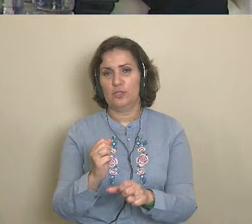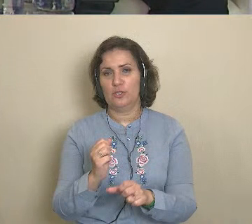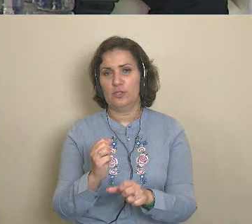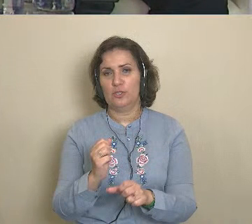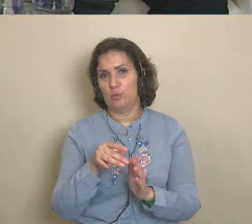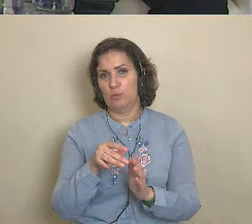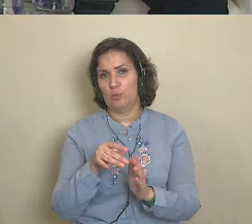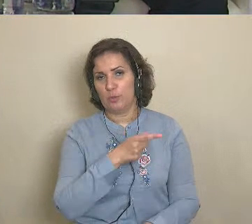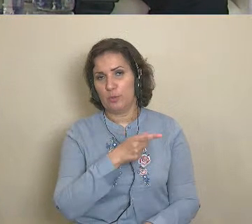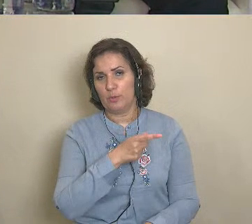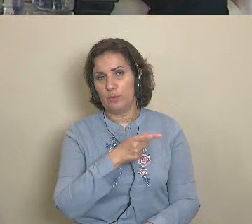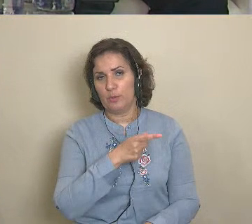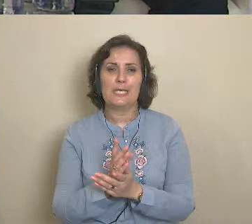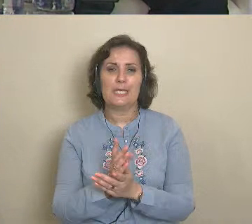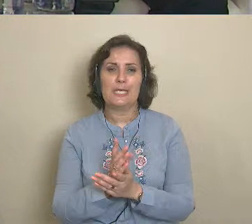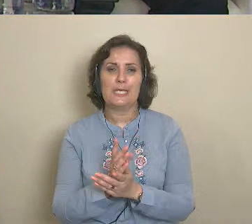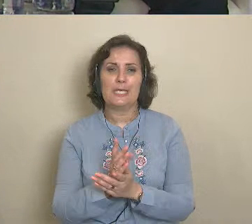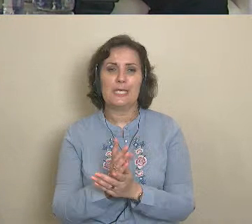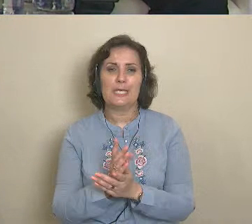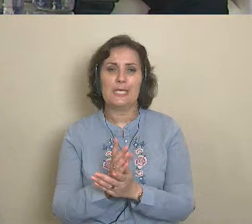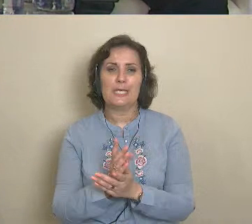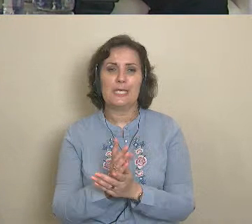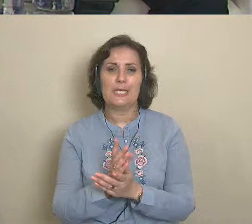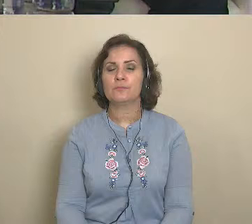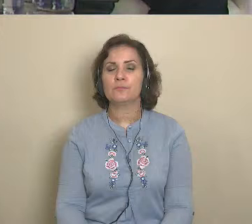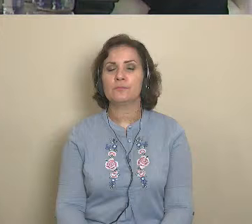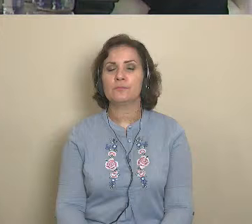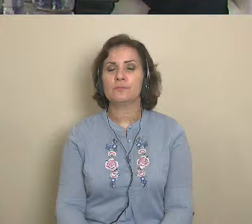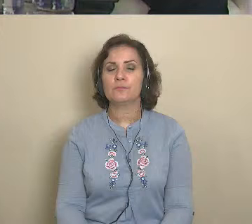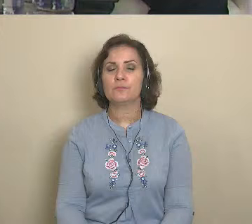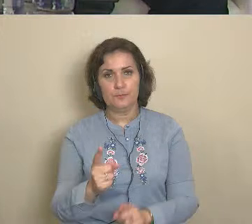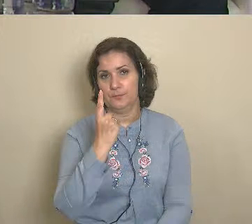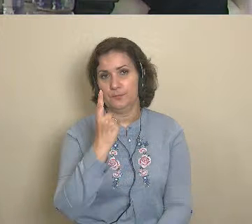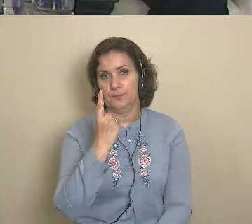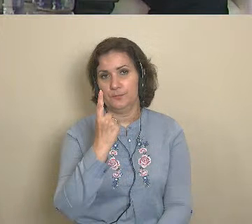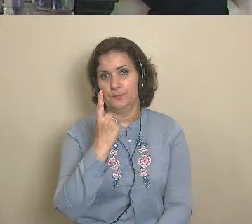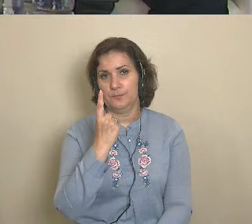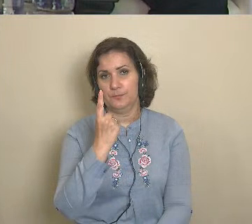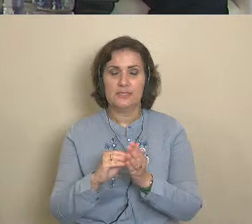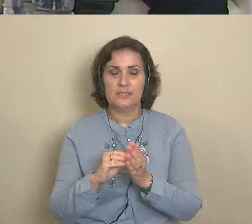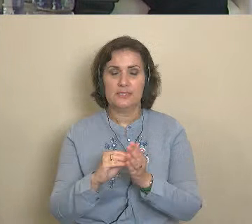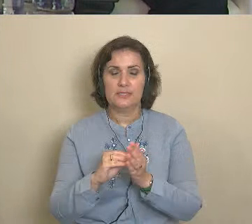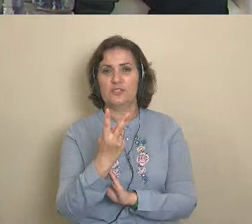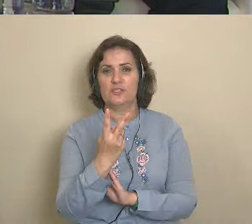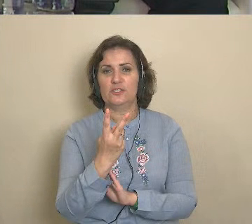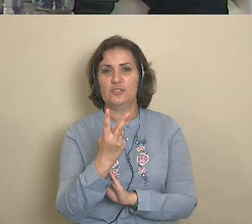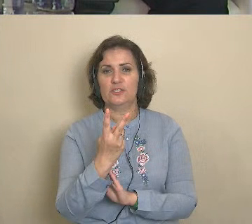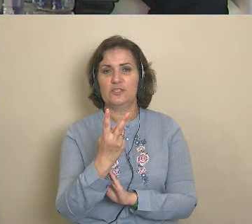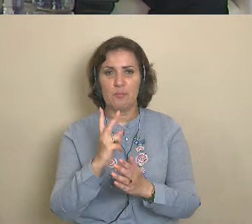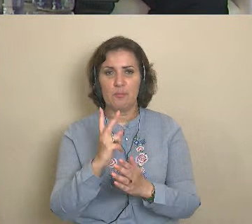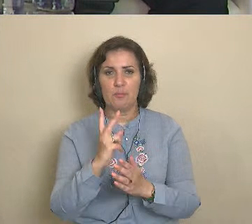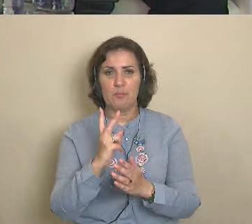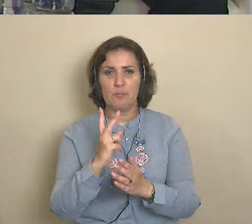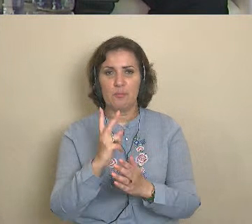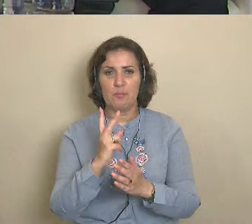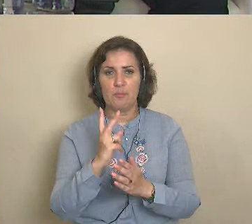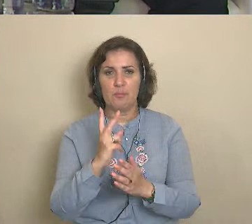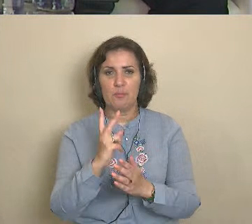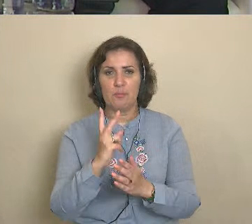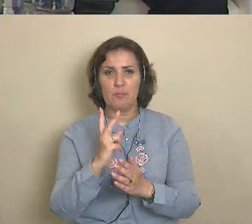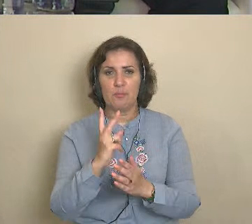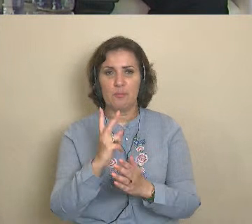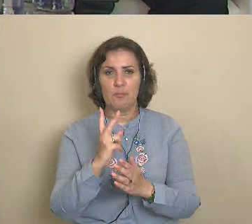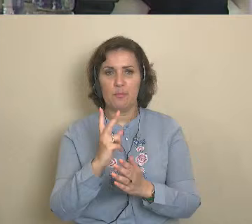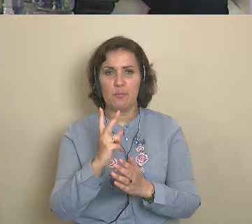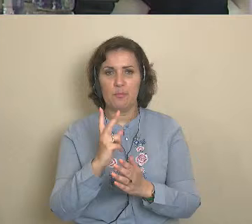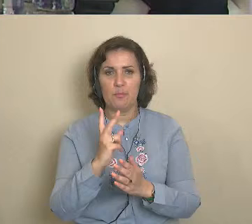arrange their work and the mode of working during the electoral process. What are particularities? Article 22 does not envisage any